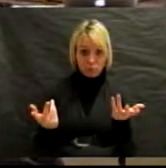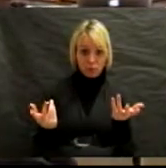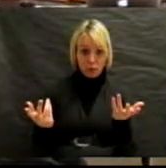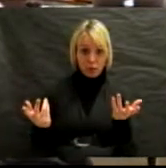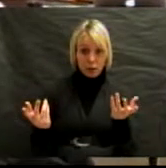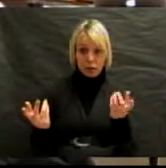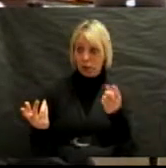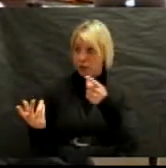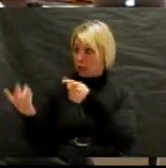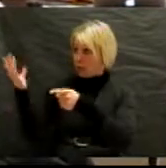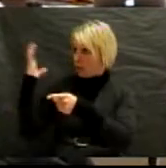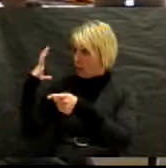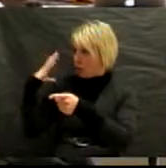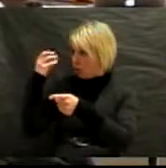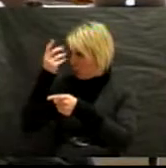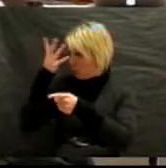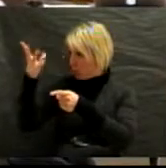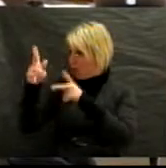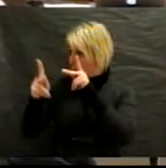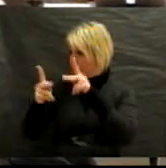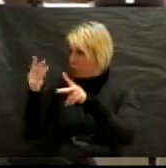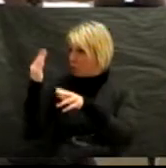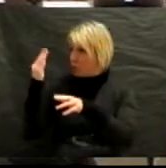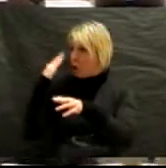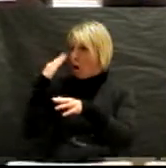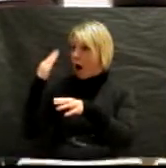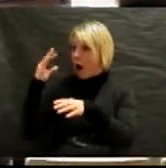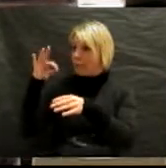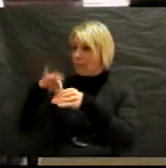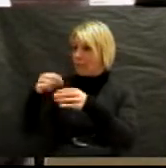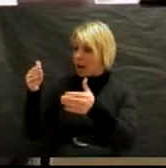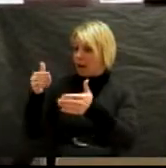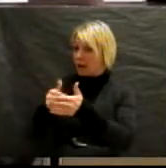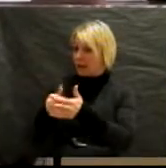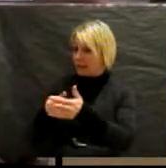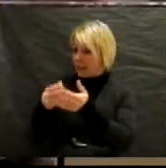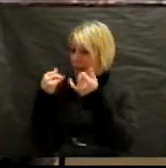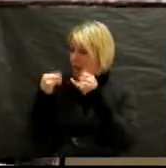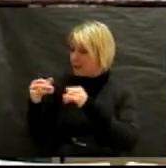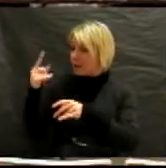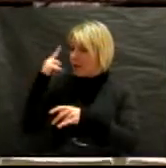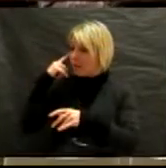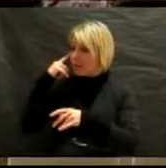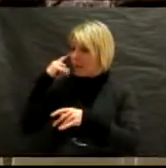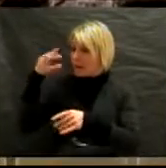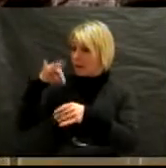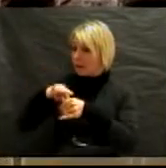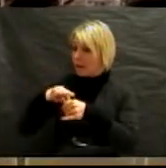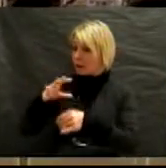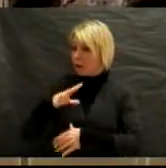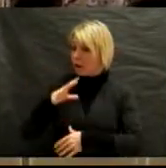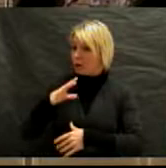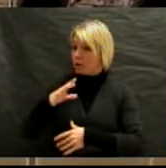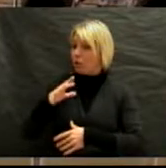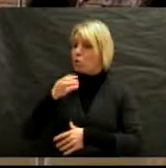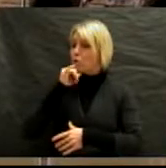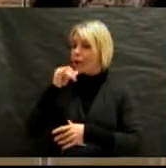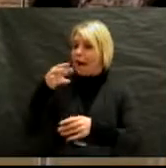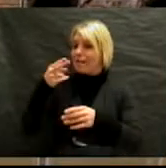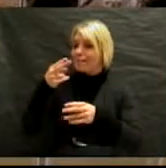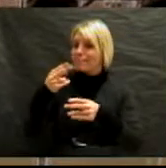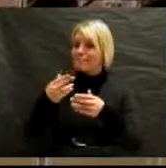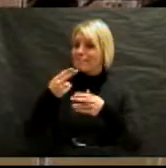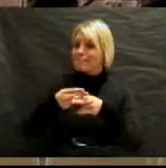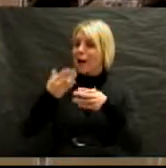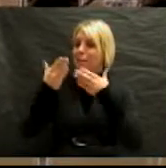still think as elected officials, we're not elected for a compensation, we're elected for a public service. And I don't believe that we should be